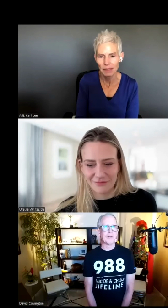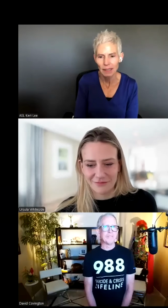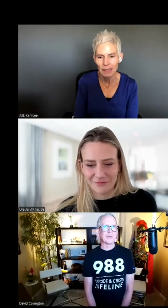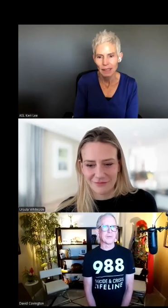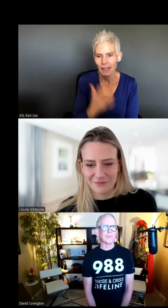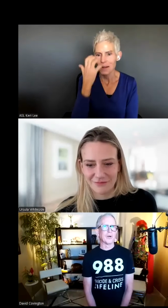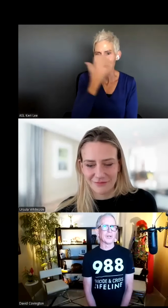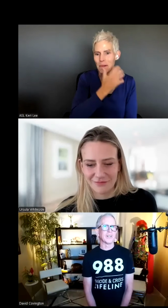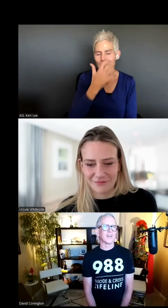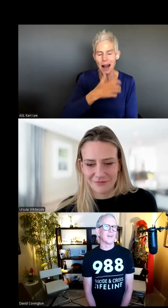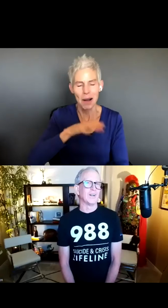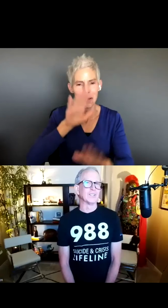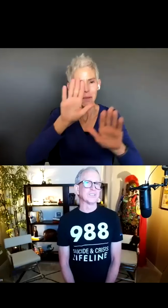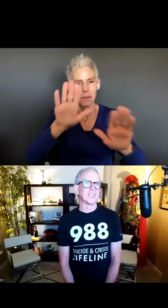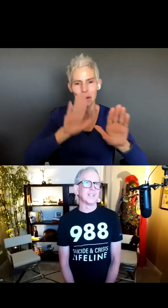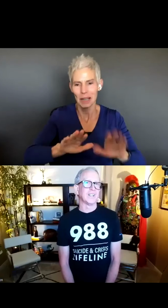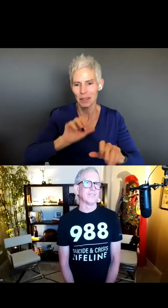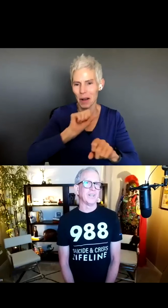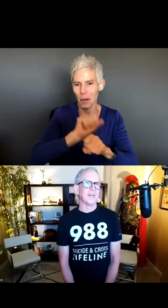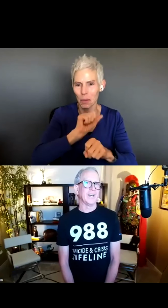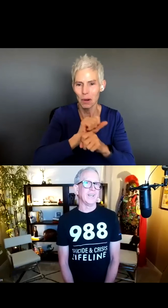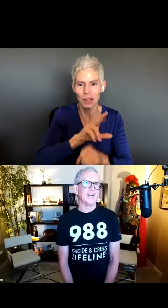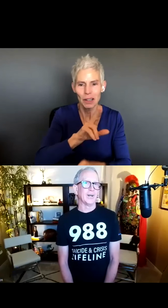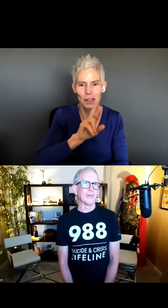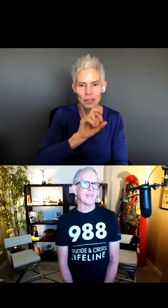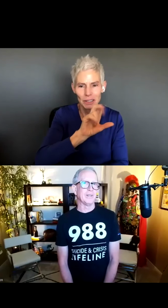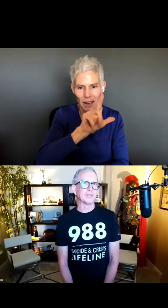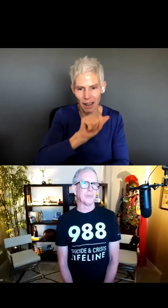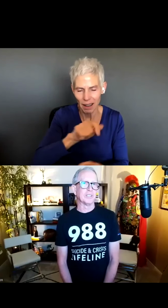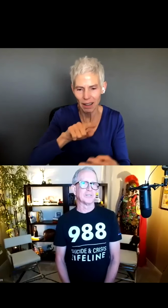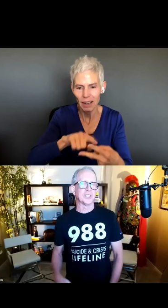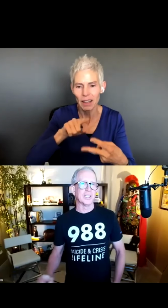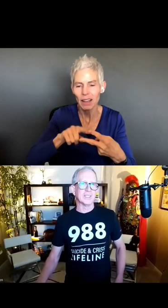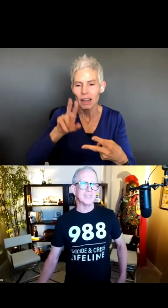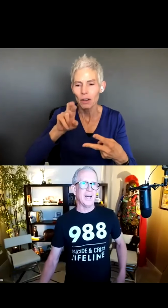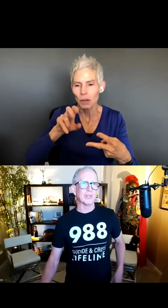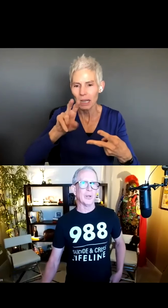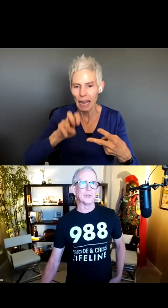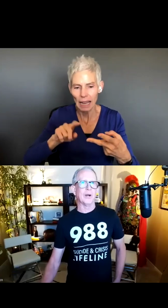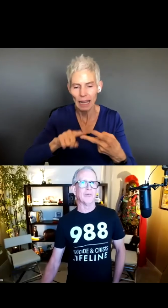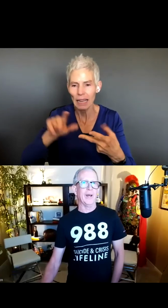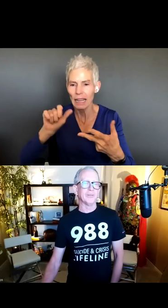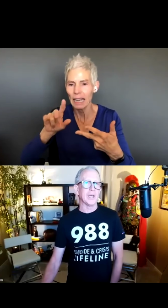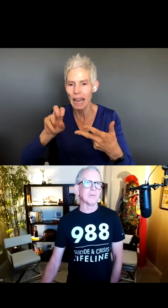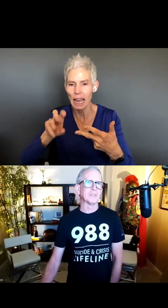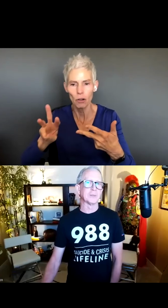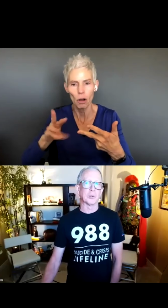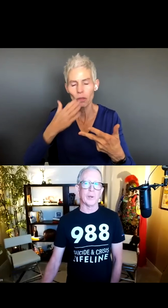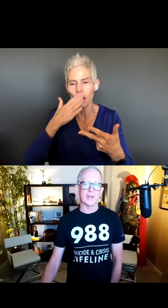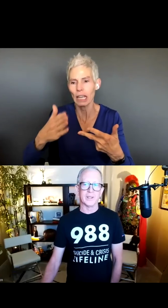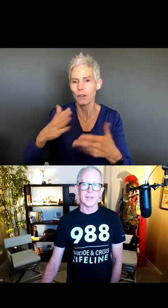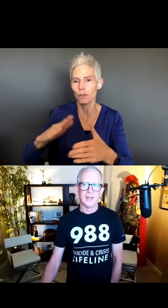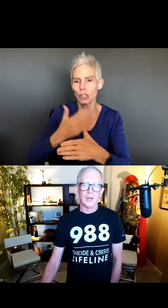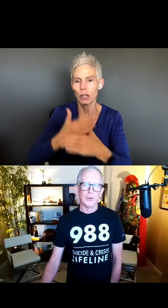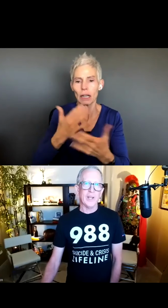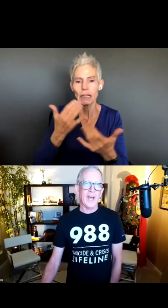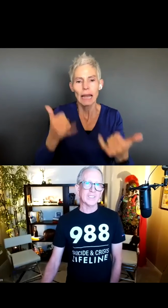Wow, terrific work. Ursula, Renee, Arrow, thank you so much for sharing. Let's now go to our roundtable for some